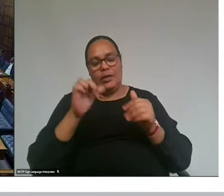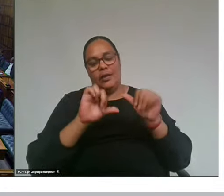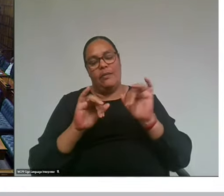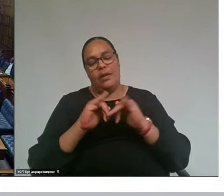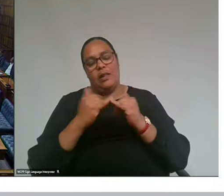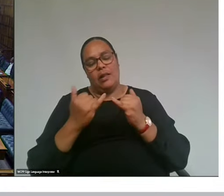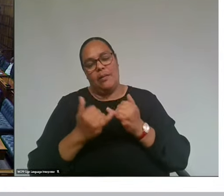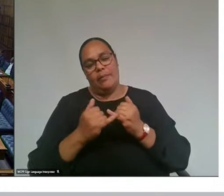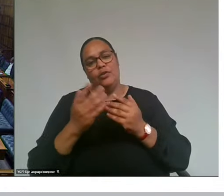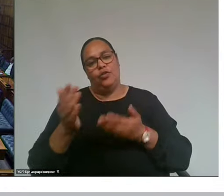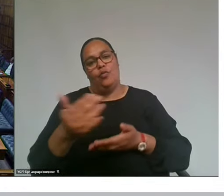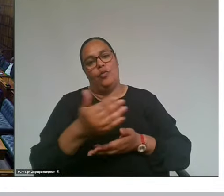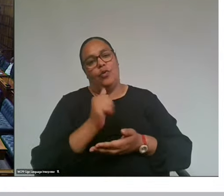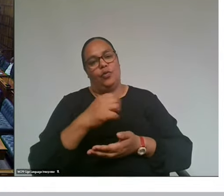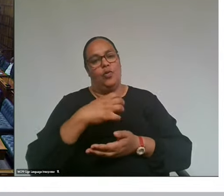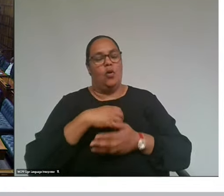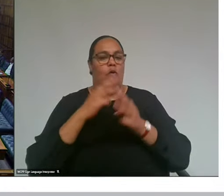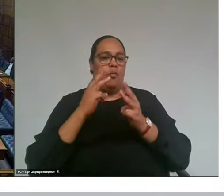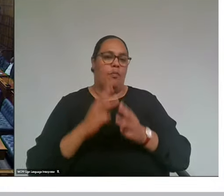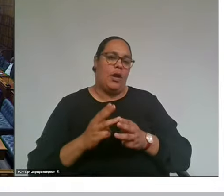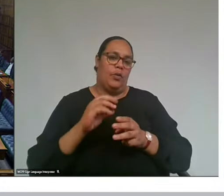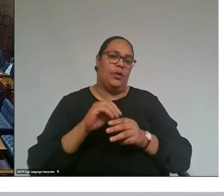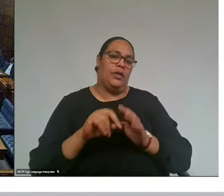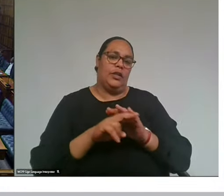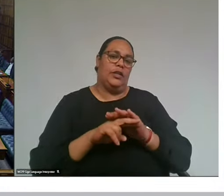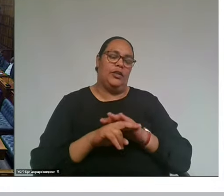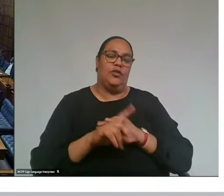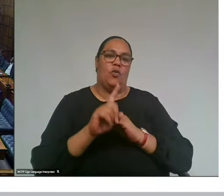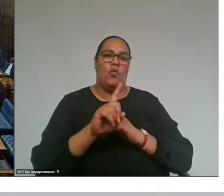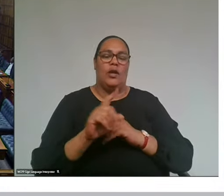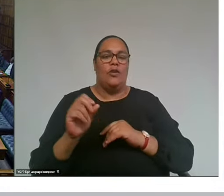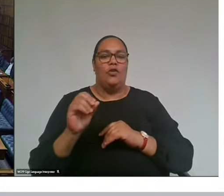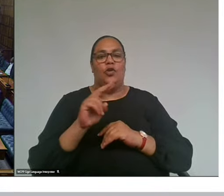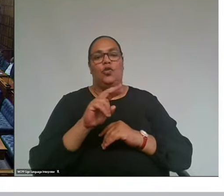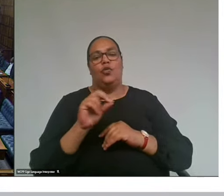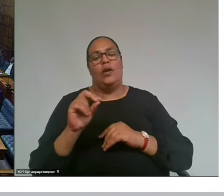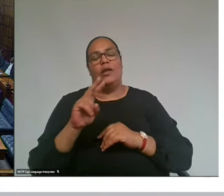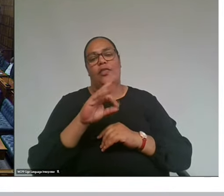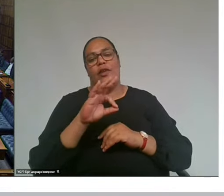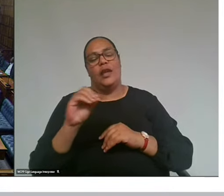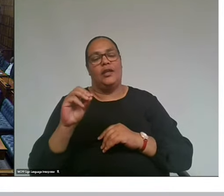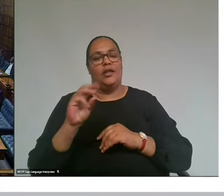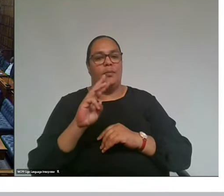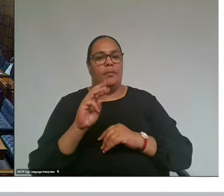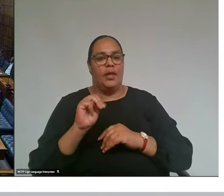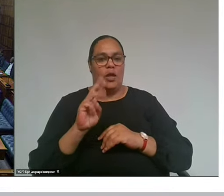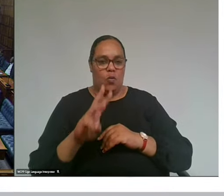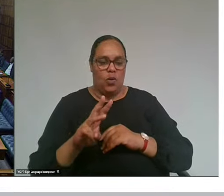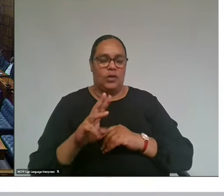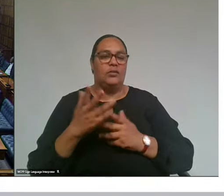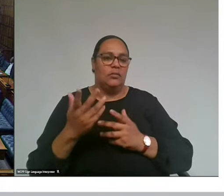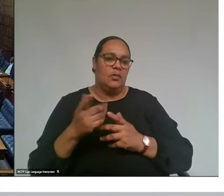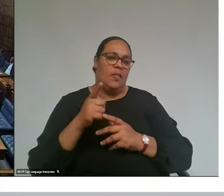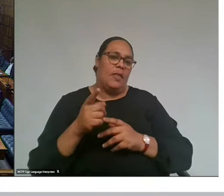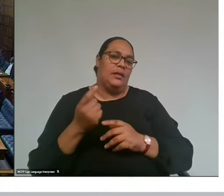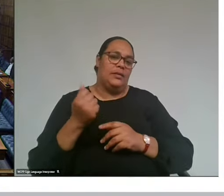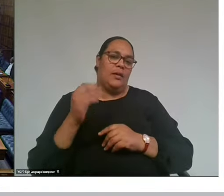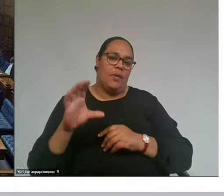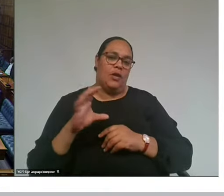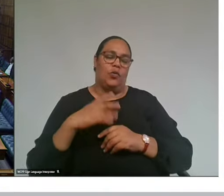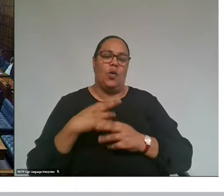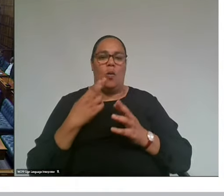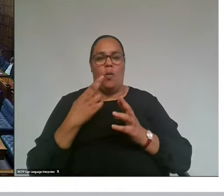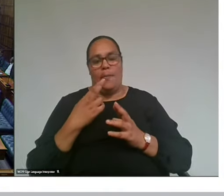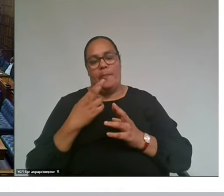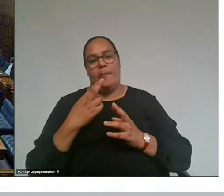companies to procure their own power in the region of 100 20300 megaw and that's the market that we're hoping